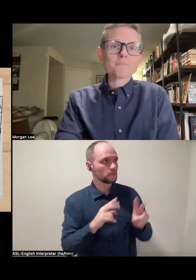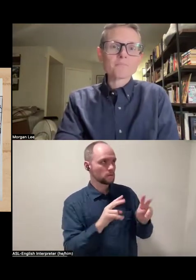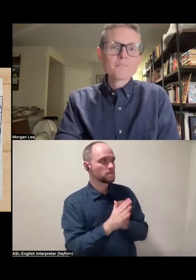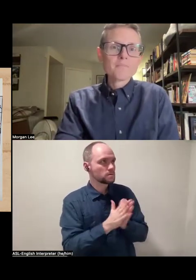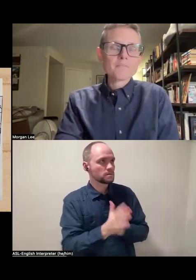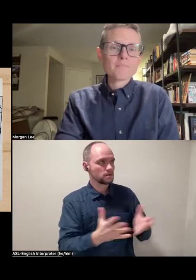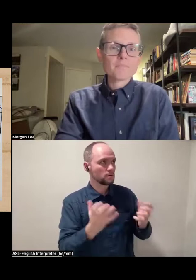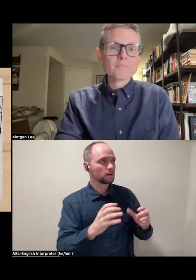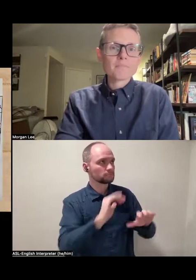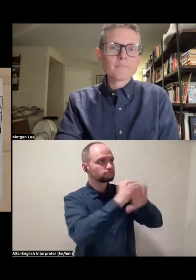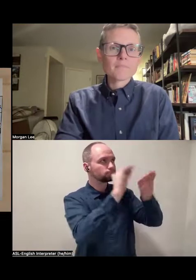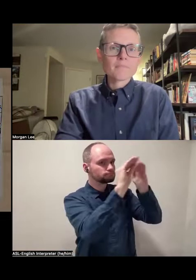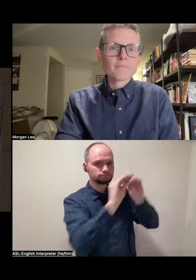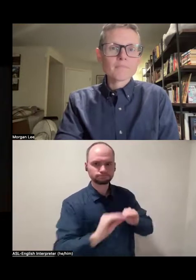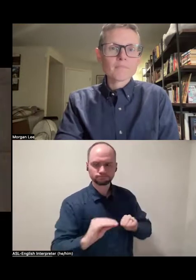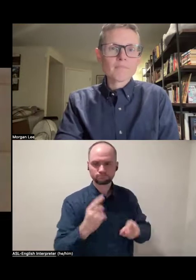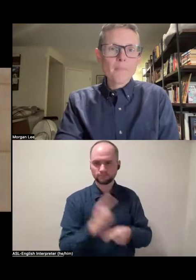calendar.